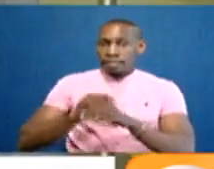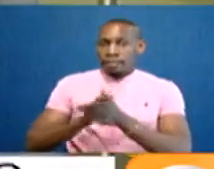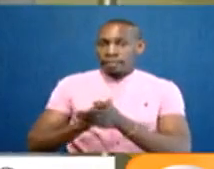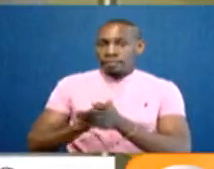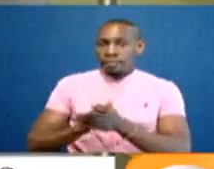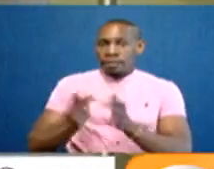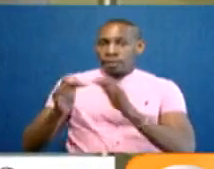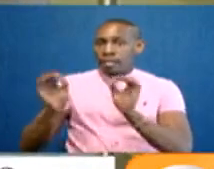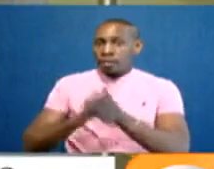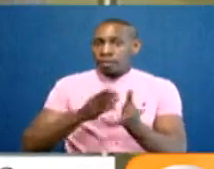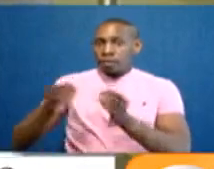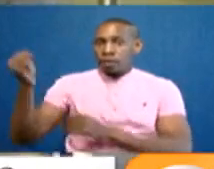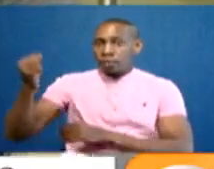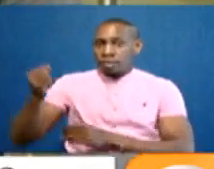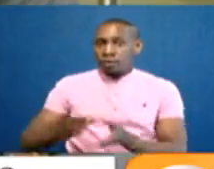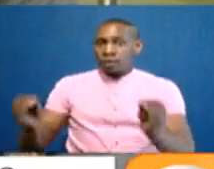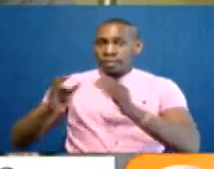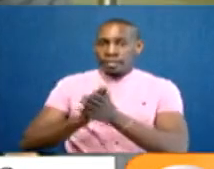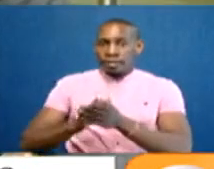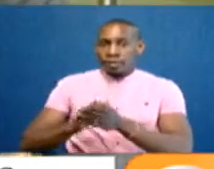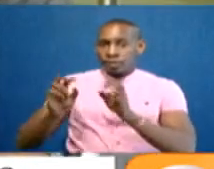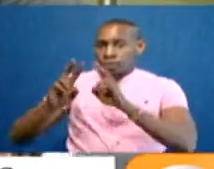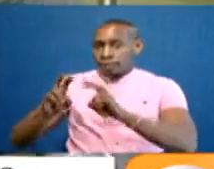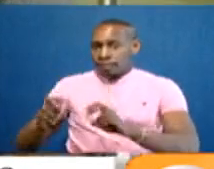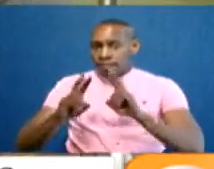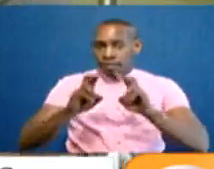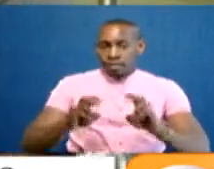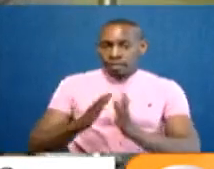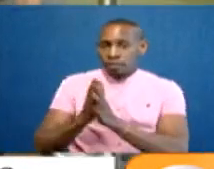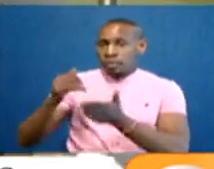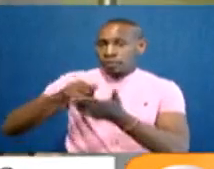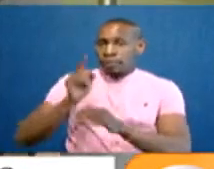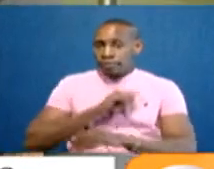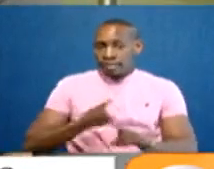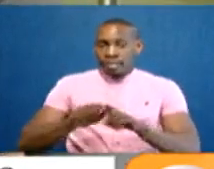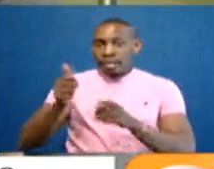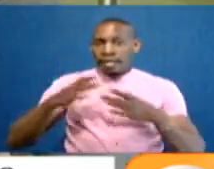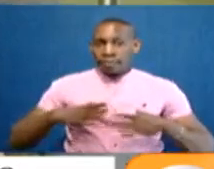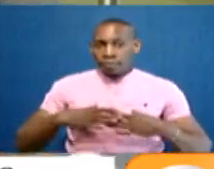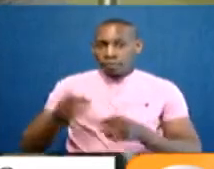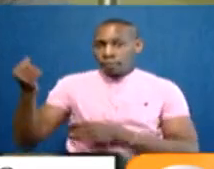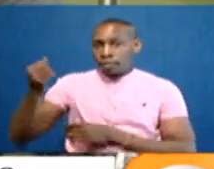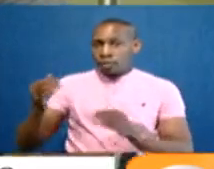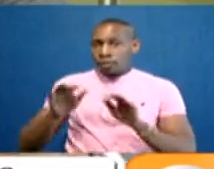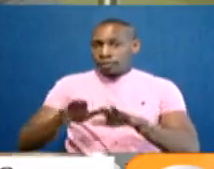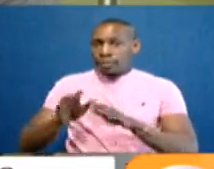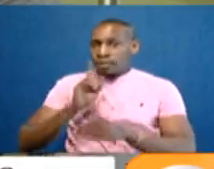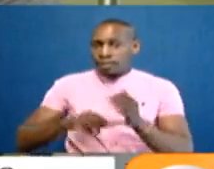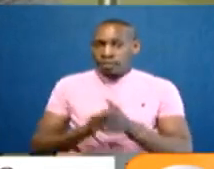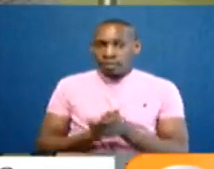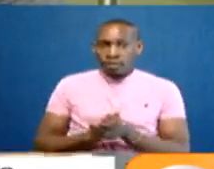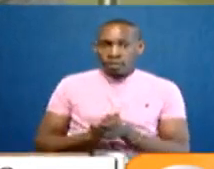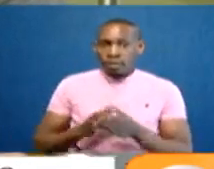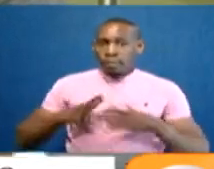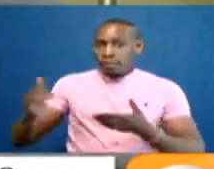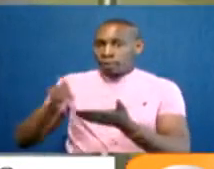You can go to a political rally and there's been some investigative pieces that have gone into this. And some of the people there are what you might call a crowd for